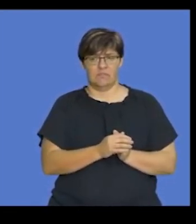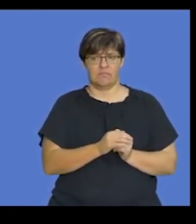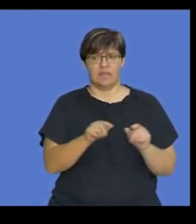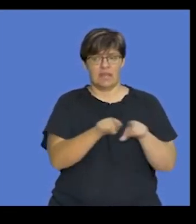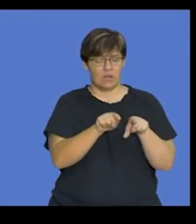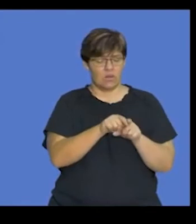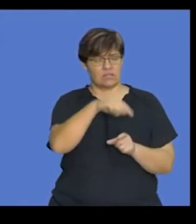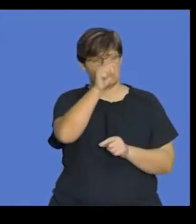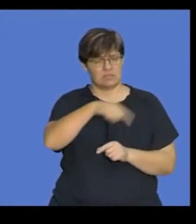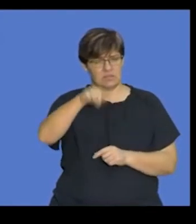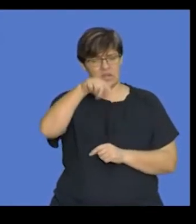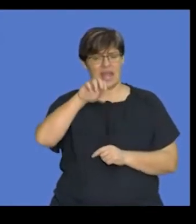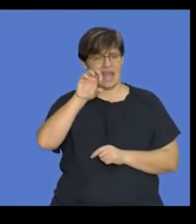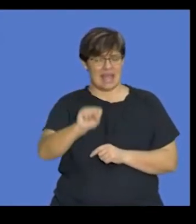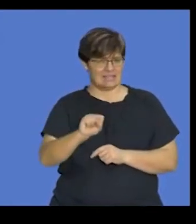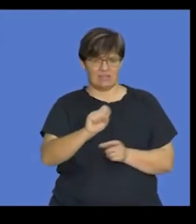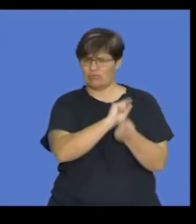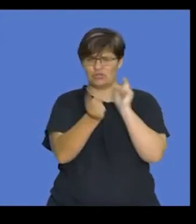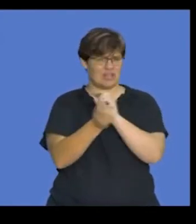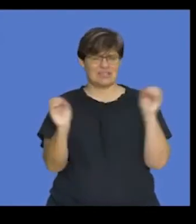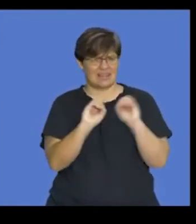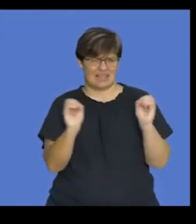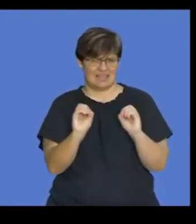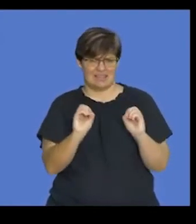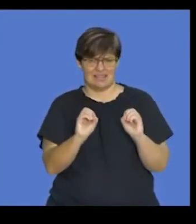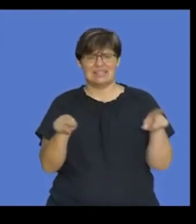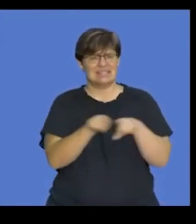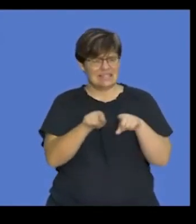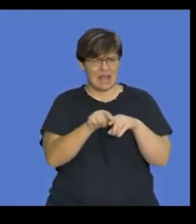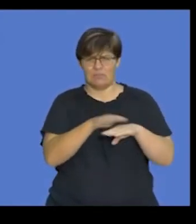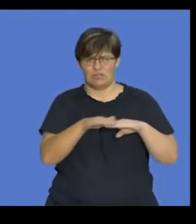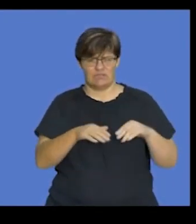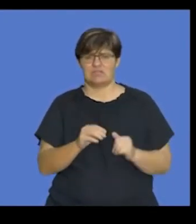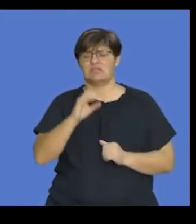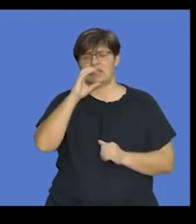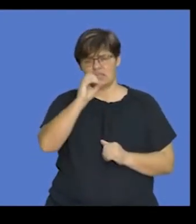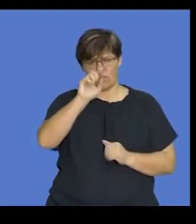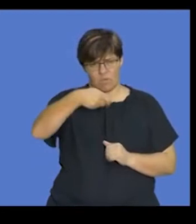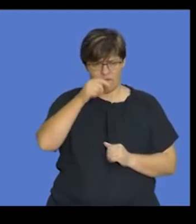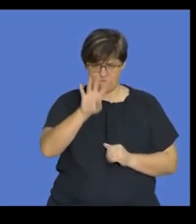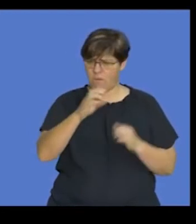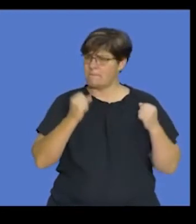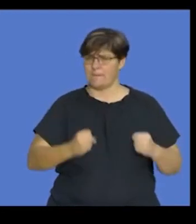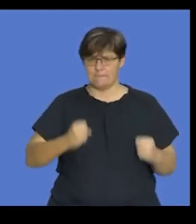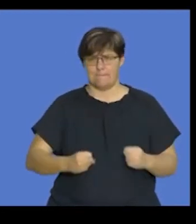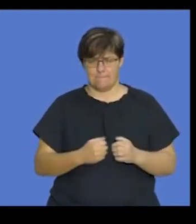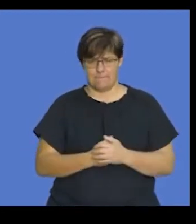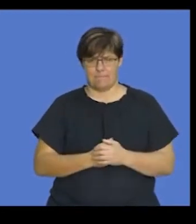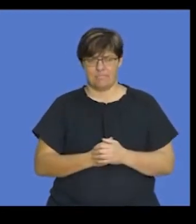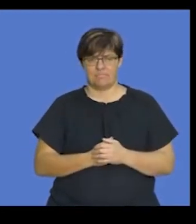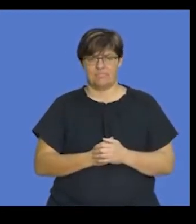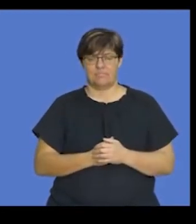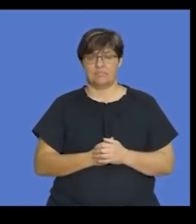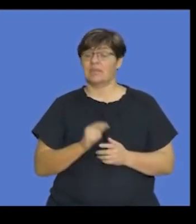mu s didn't change. It's still the toy box on the same surface. So it's still 0.4.